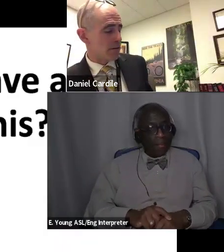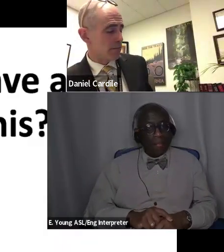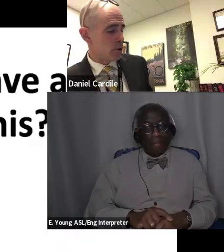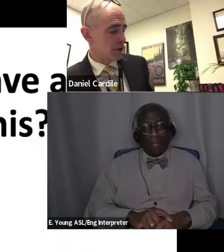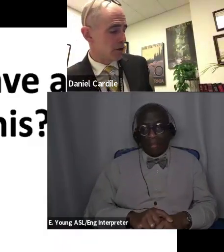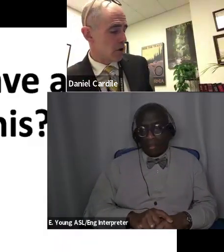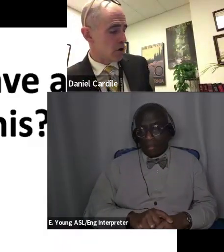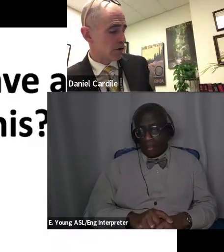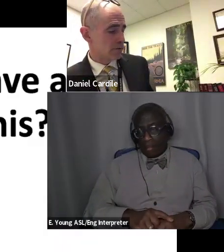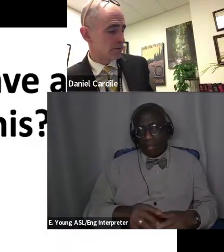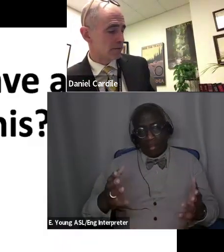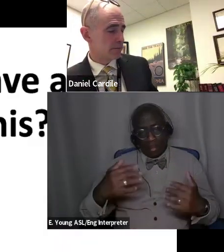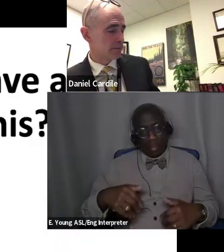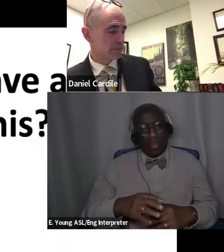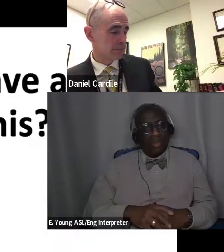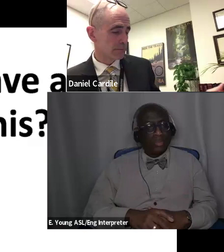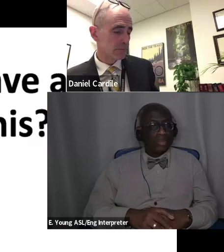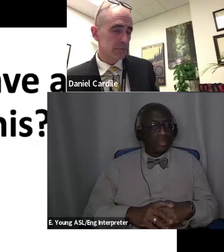All right, moving along.